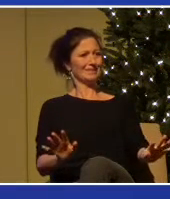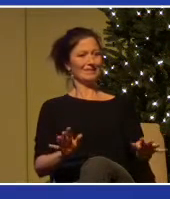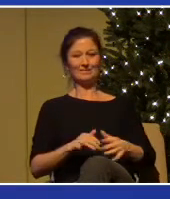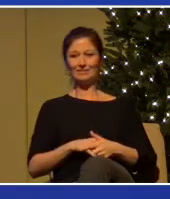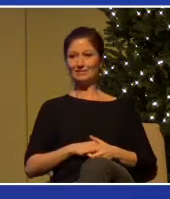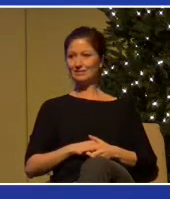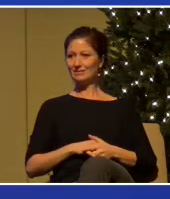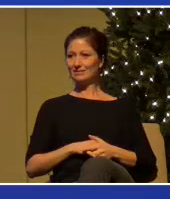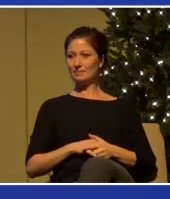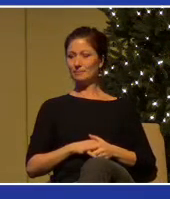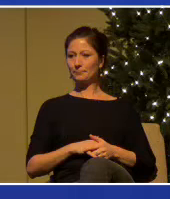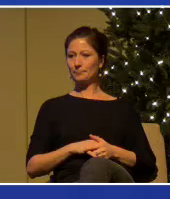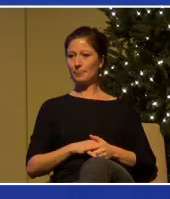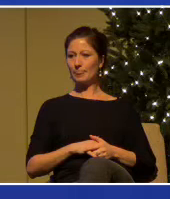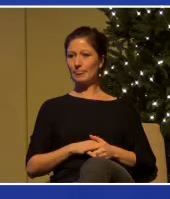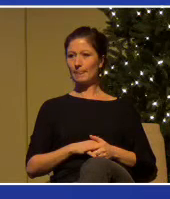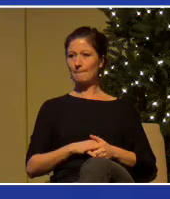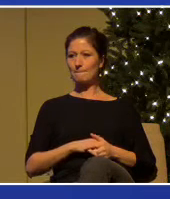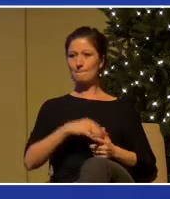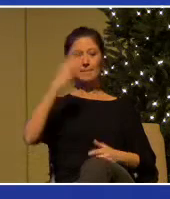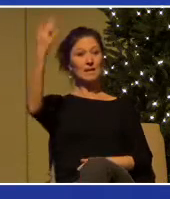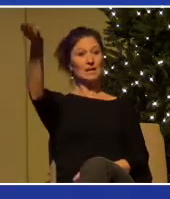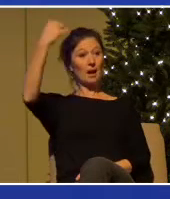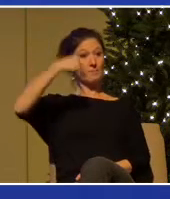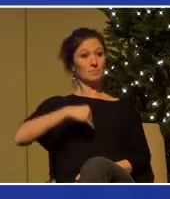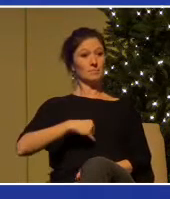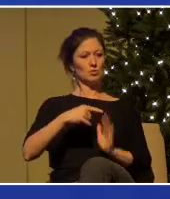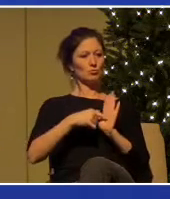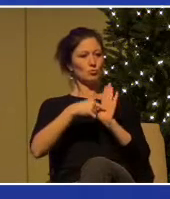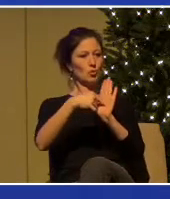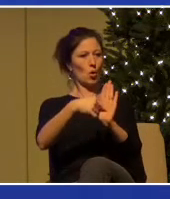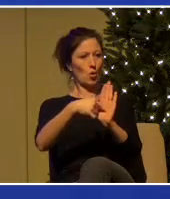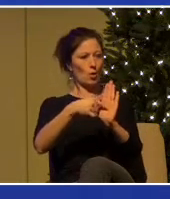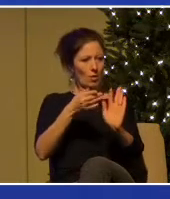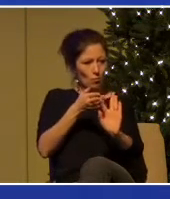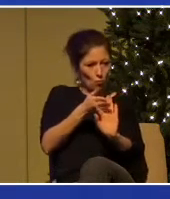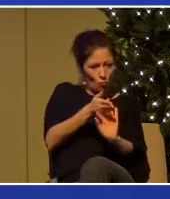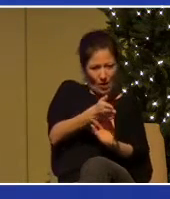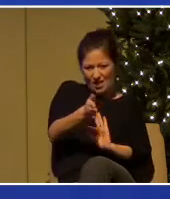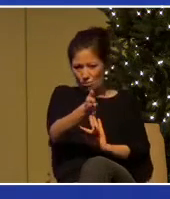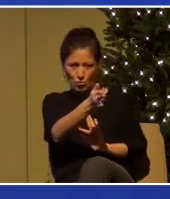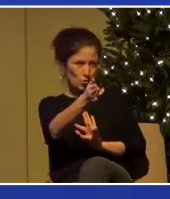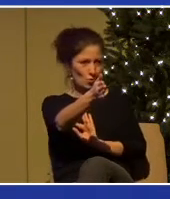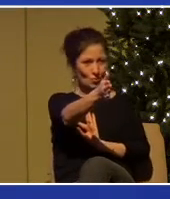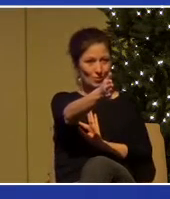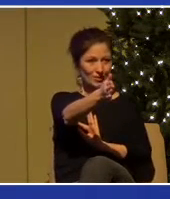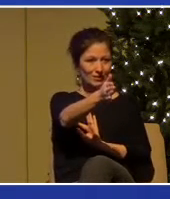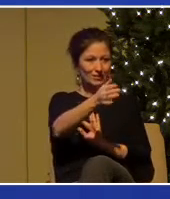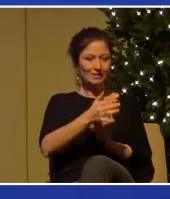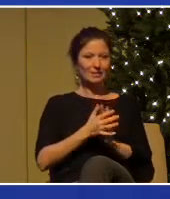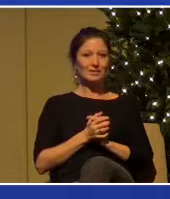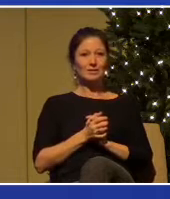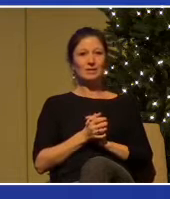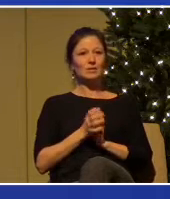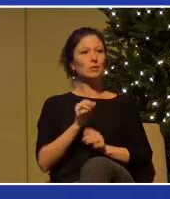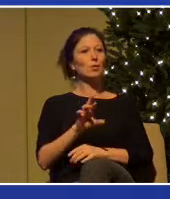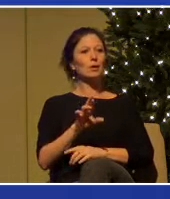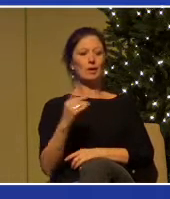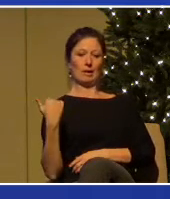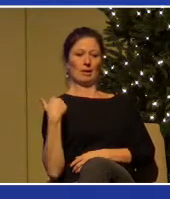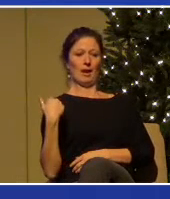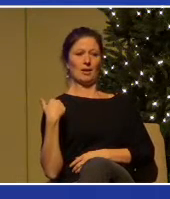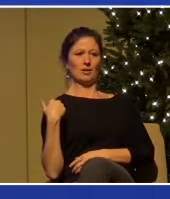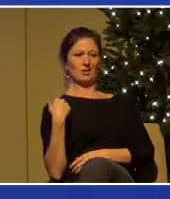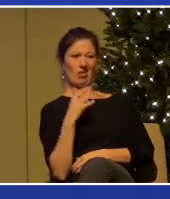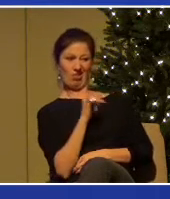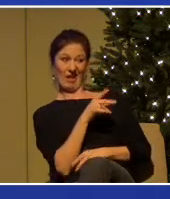He comes to show us a way through. He comes sometimes to nudge us and to point to someone and say, go